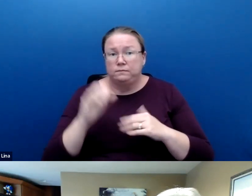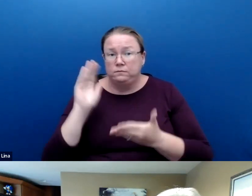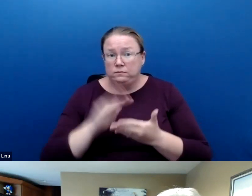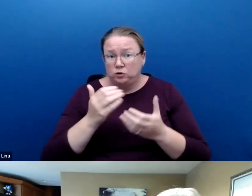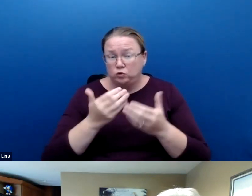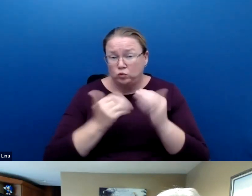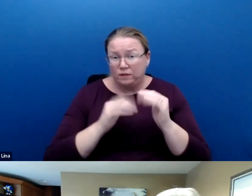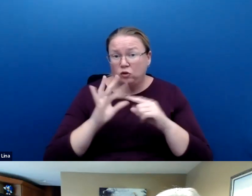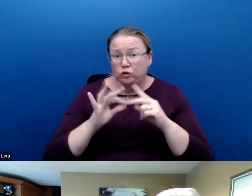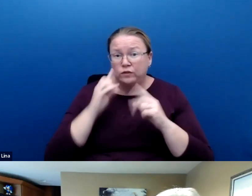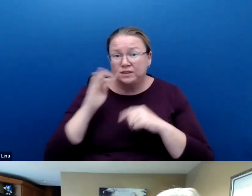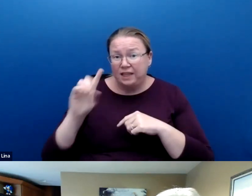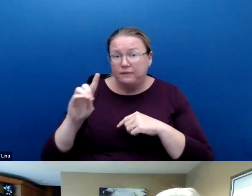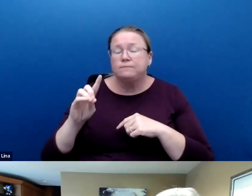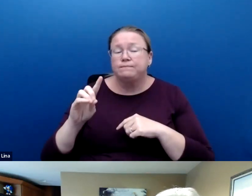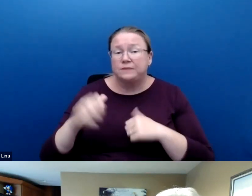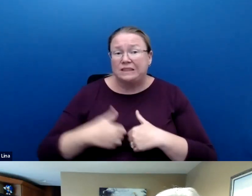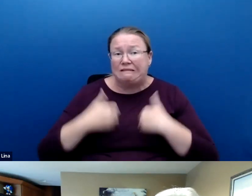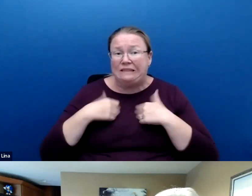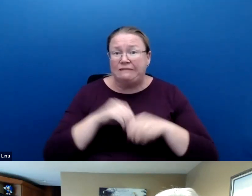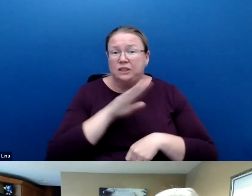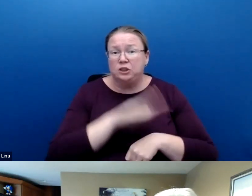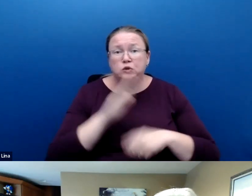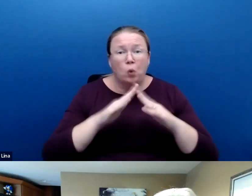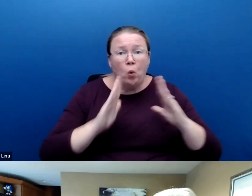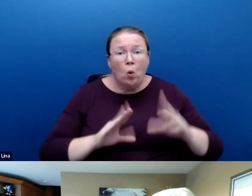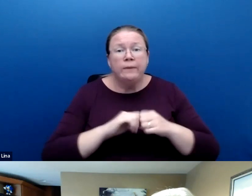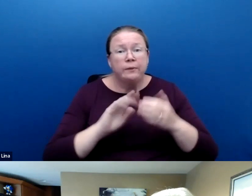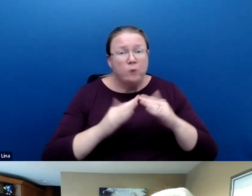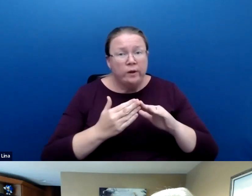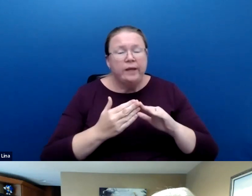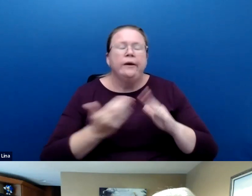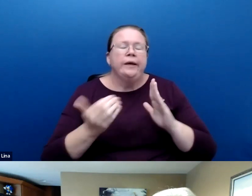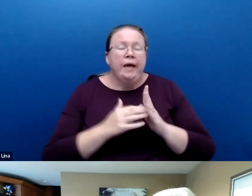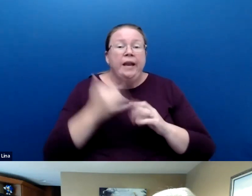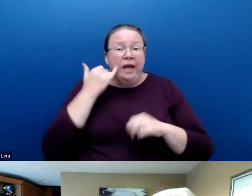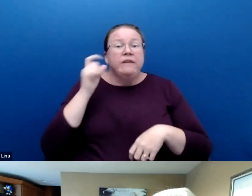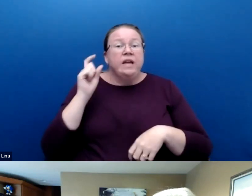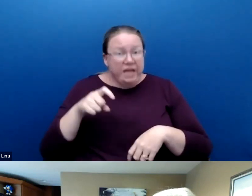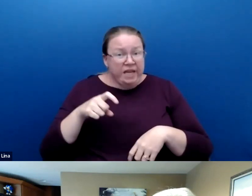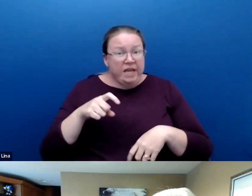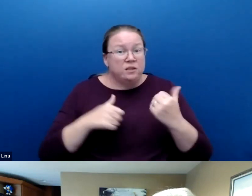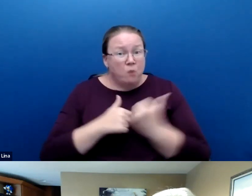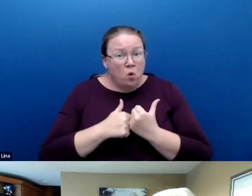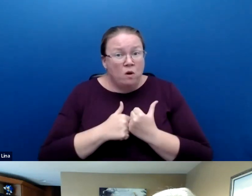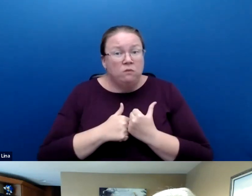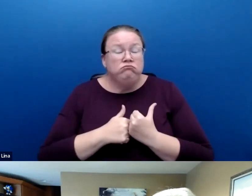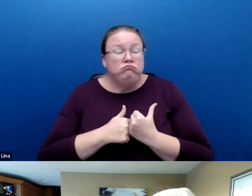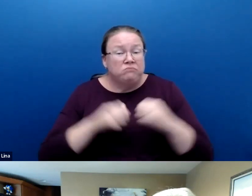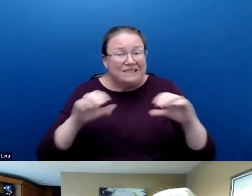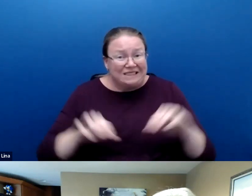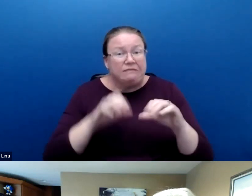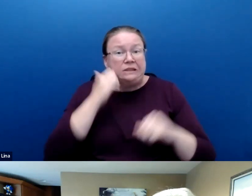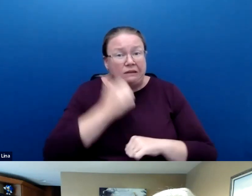restrictive alternative for David would be to live in his home in the community. And again, if he needed some kind of support to complete activities of